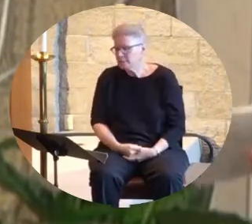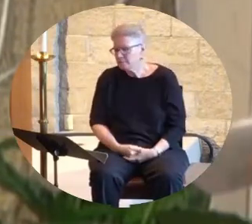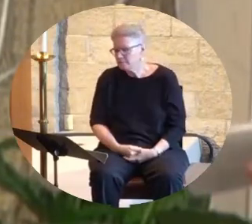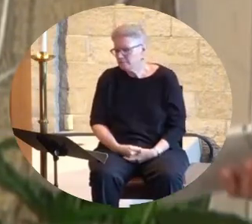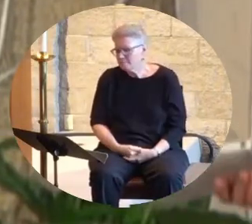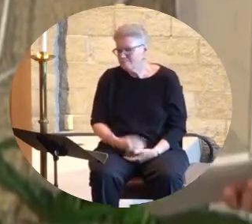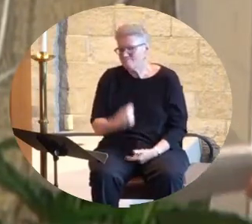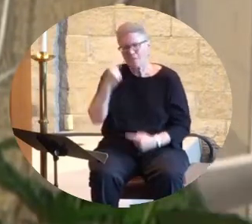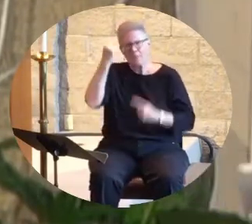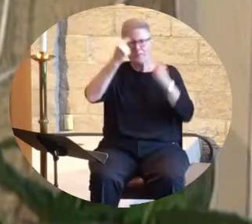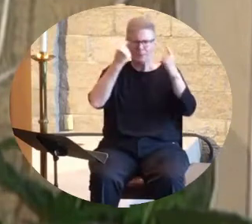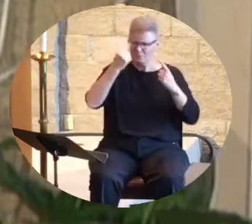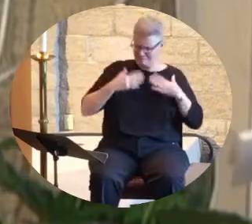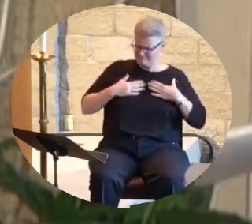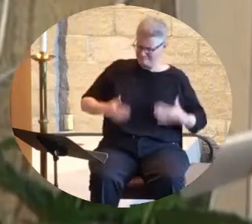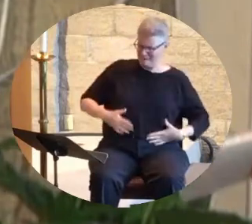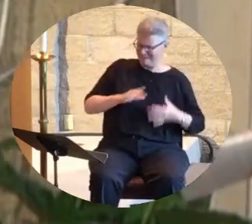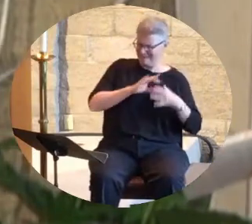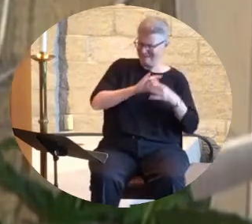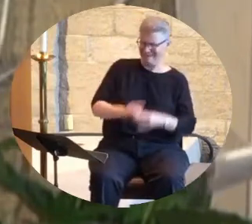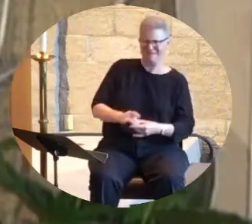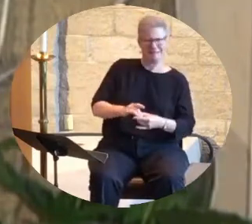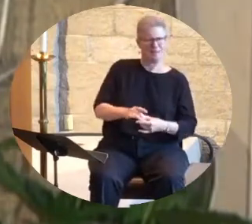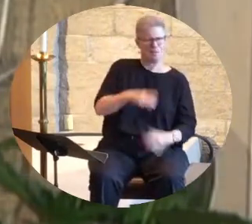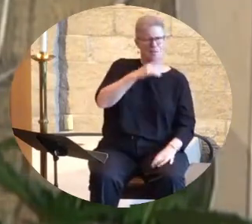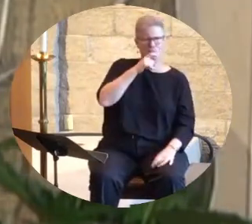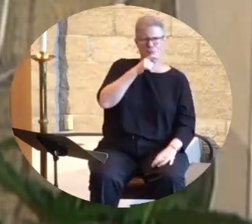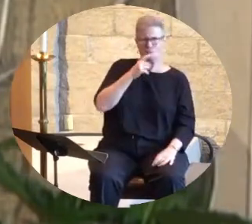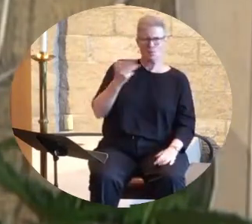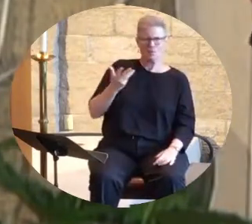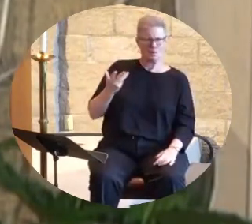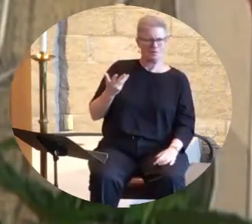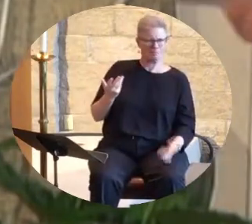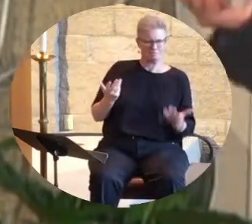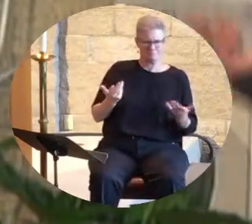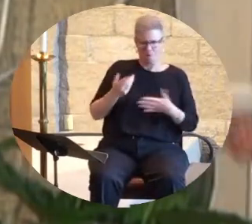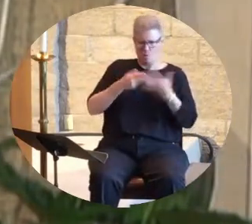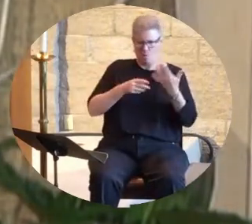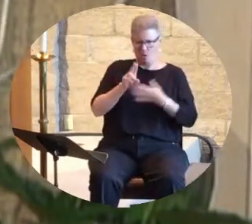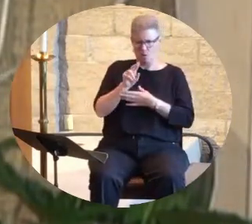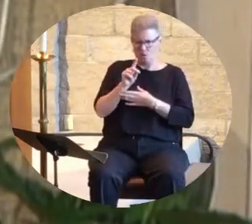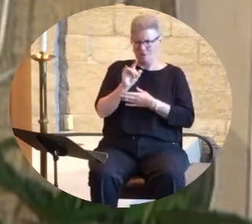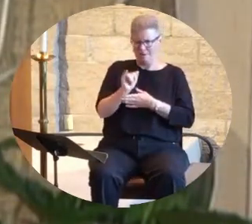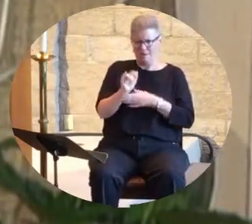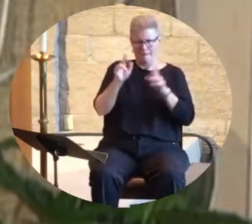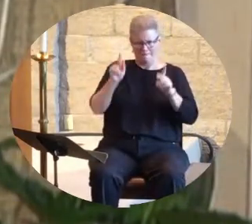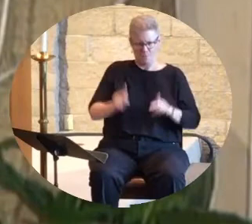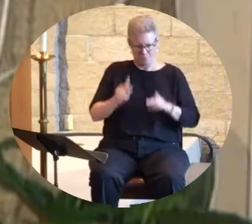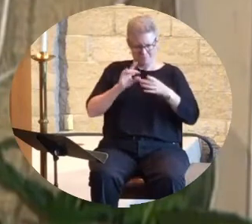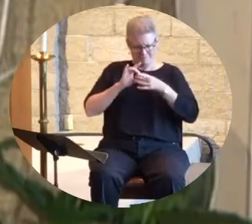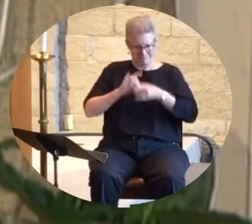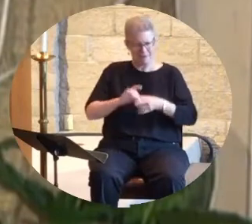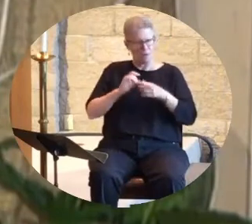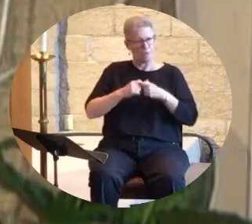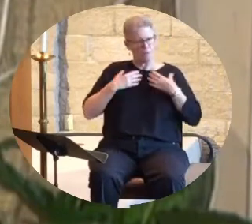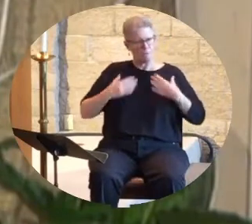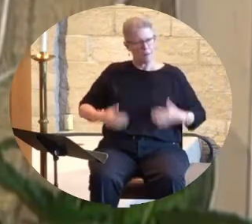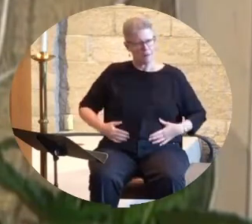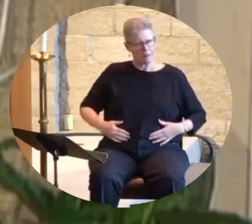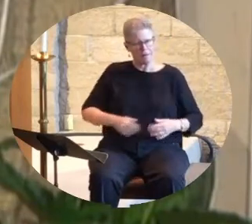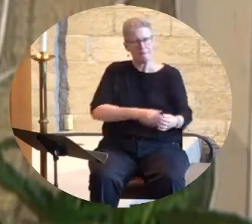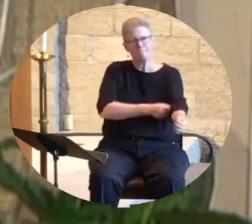who's associated with the body? Who's associated with the body? What's that? What unity person is associated with the body? And it was